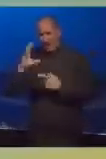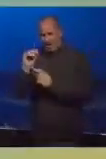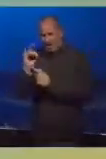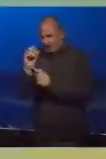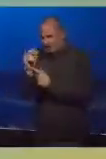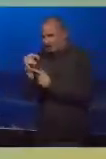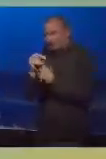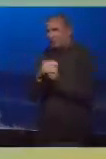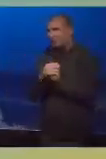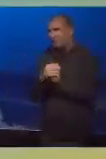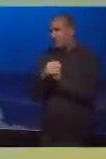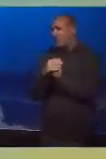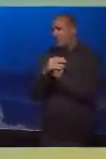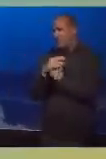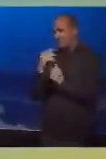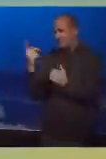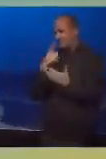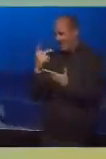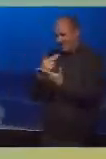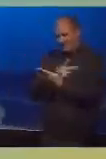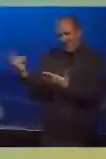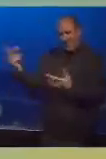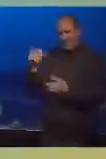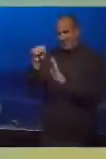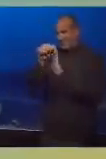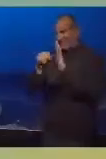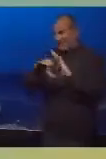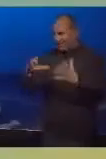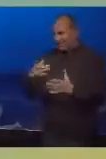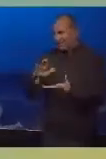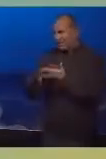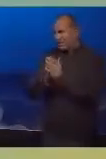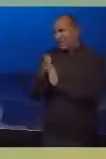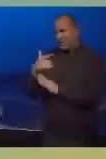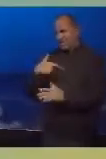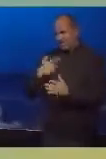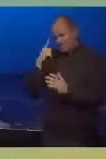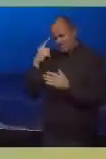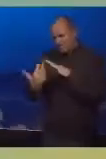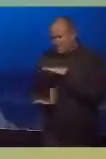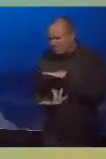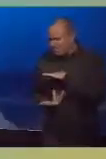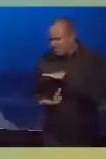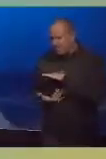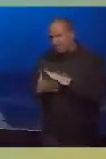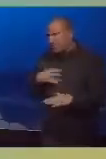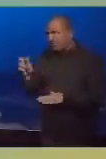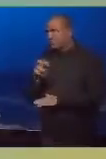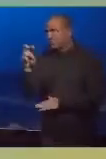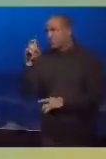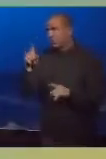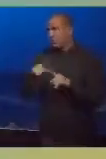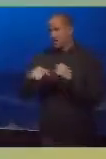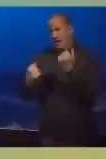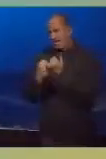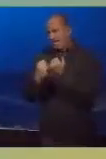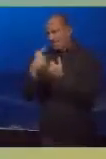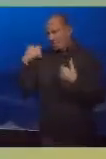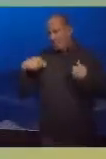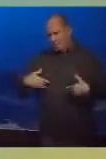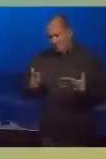a failed state became the fuel of my journey as an advocate for human rights and